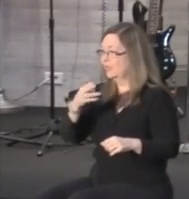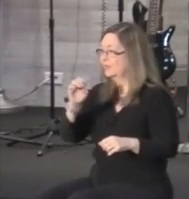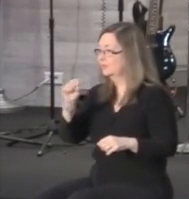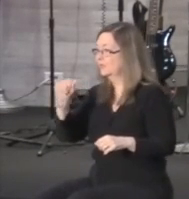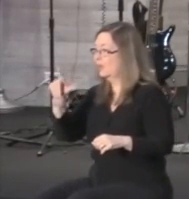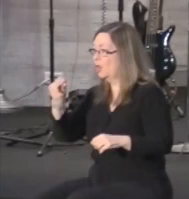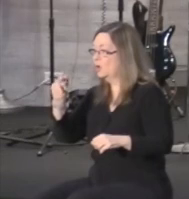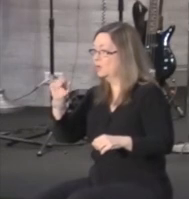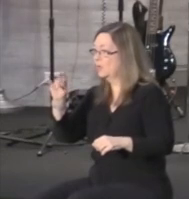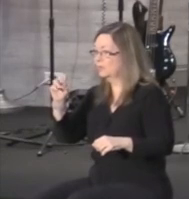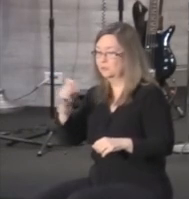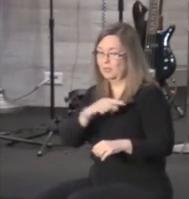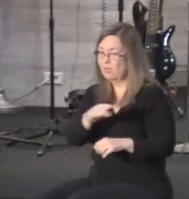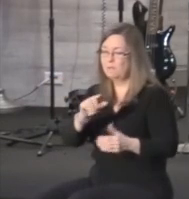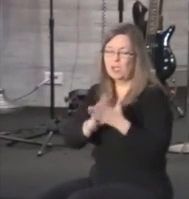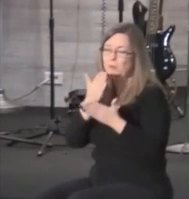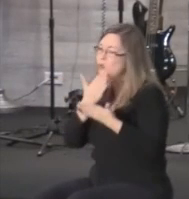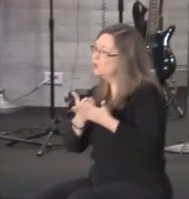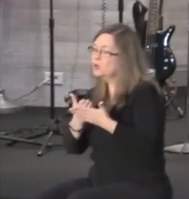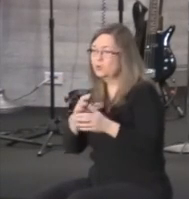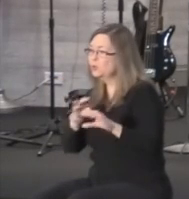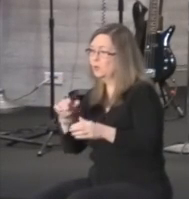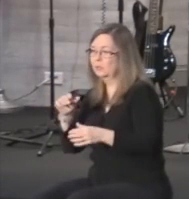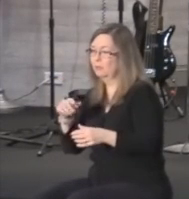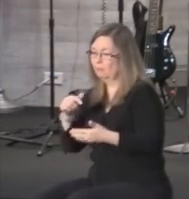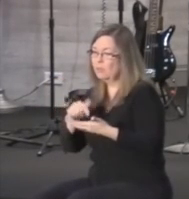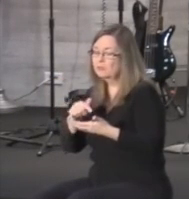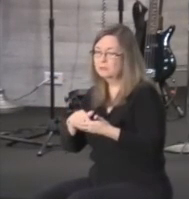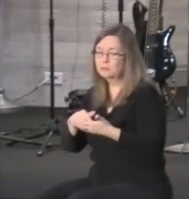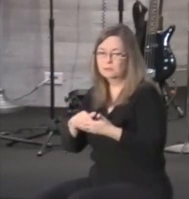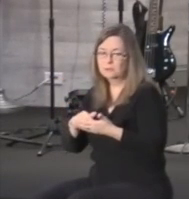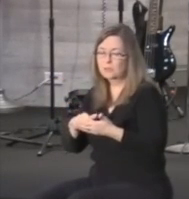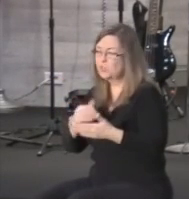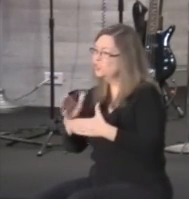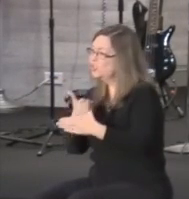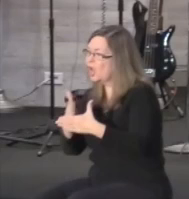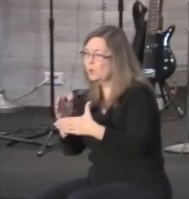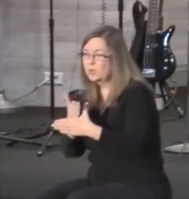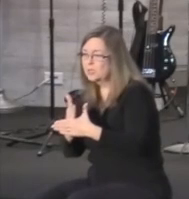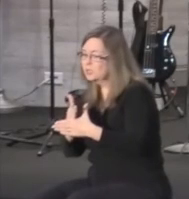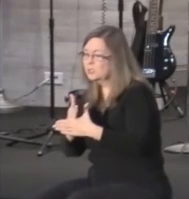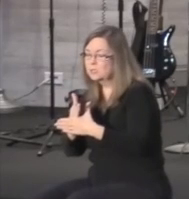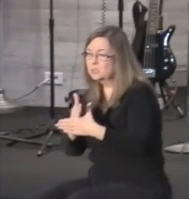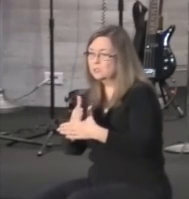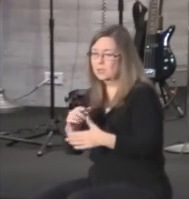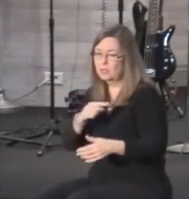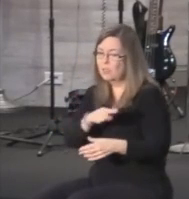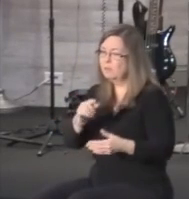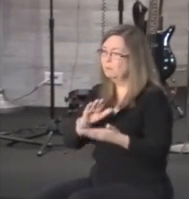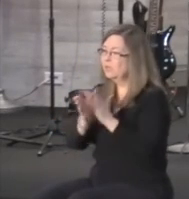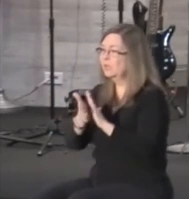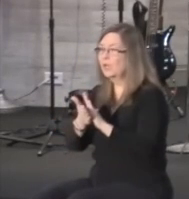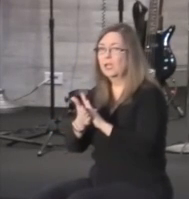for. You've become so good at this. You've become so great at sharing. You've become the best over